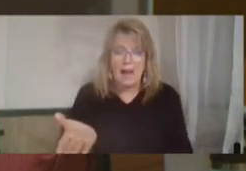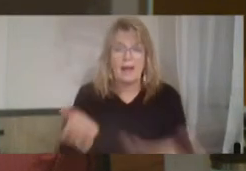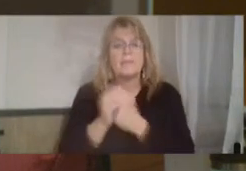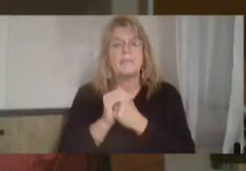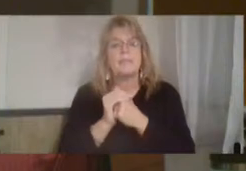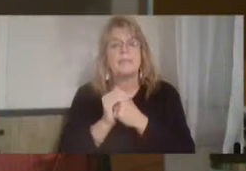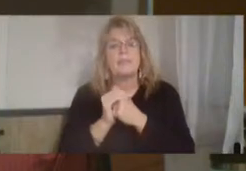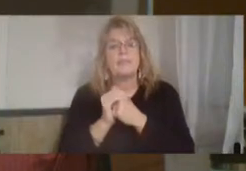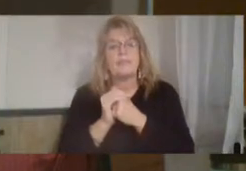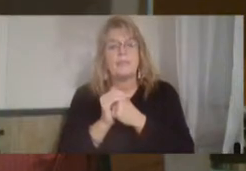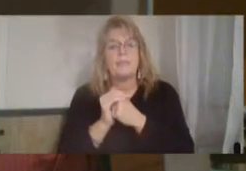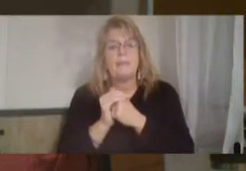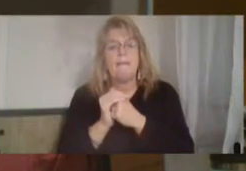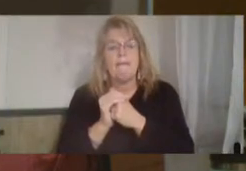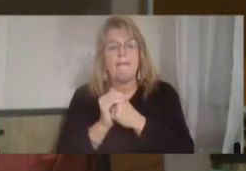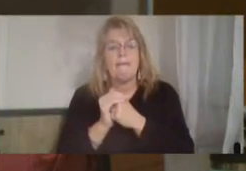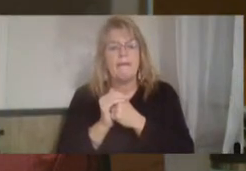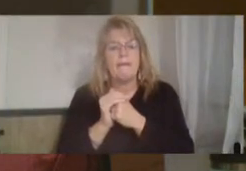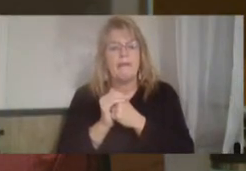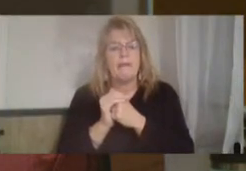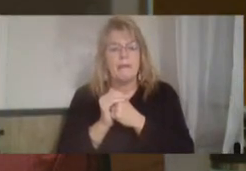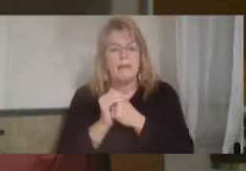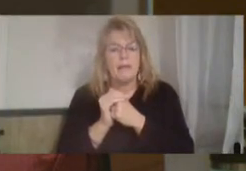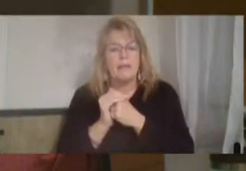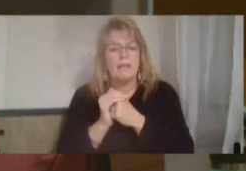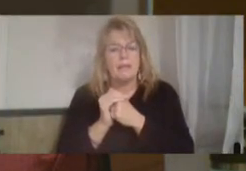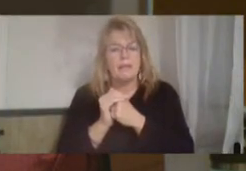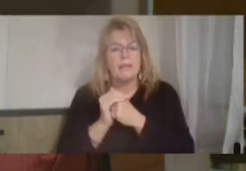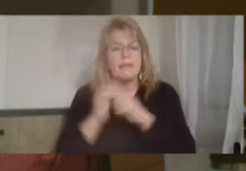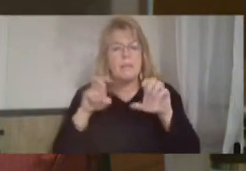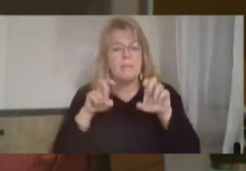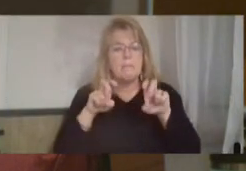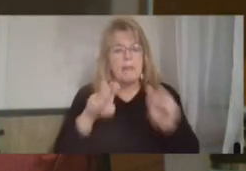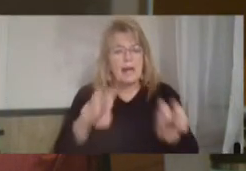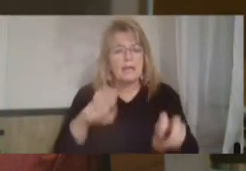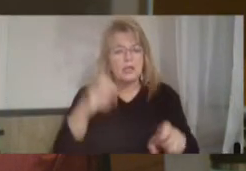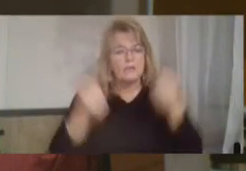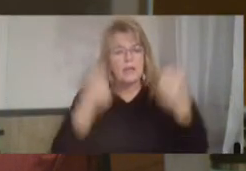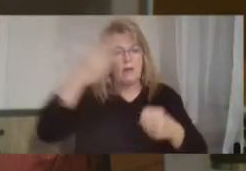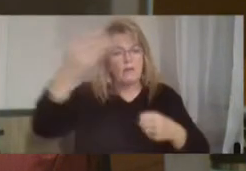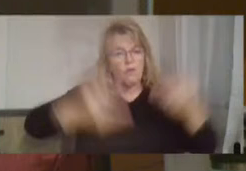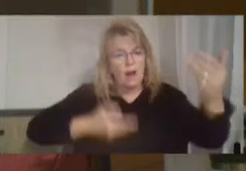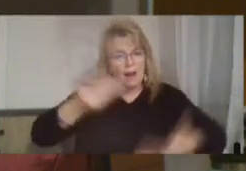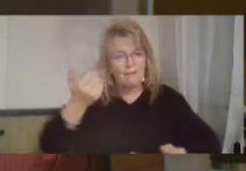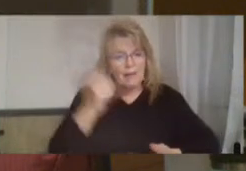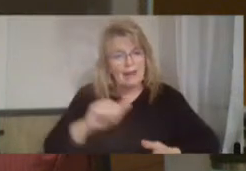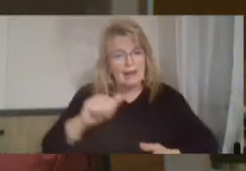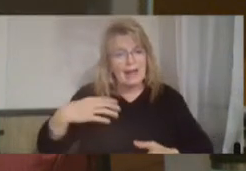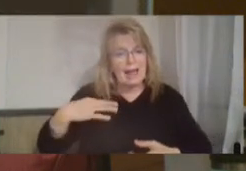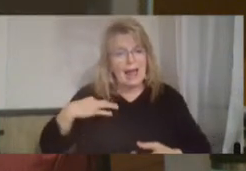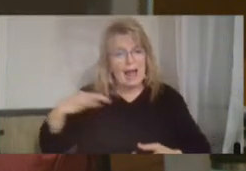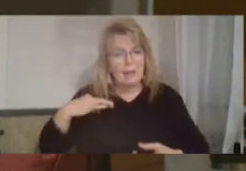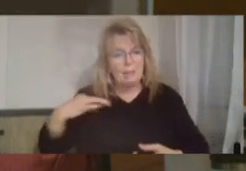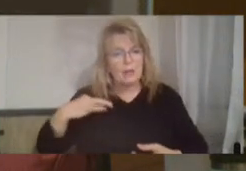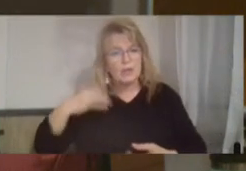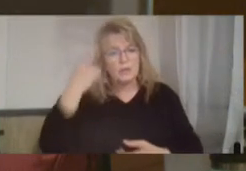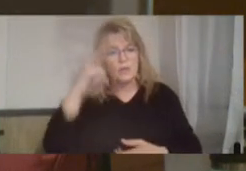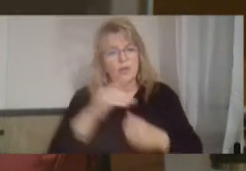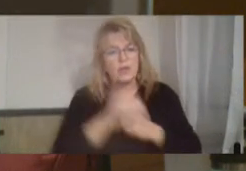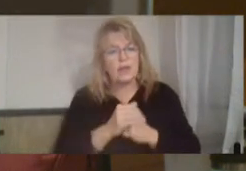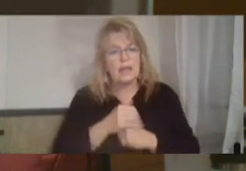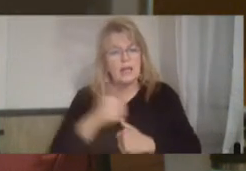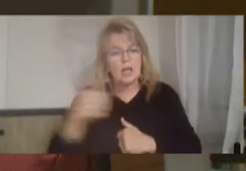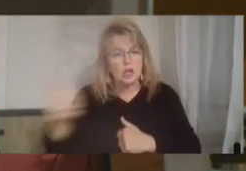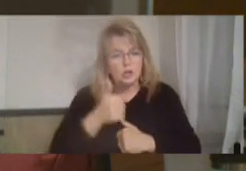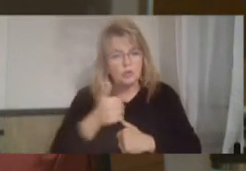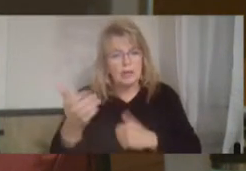passenger vehicle for hire at the next business meeting if there are any applicants. And for the Transit Services